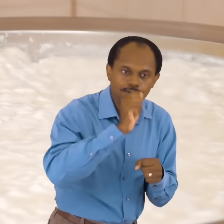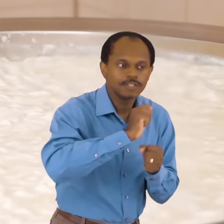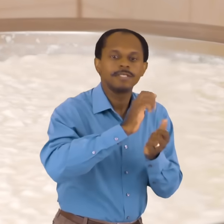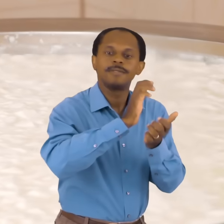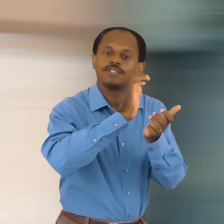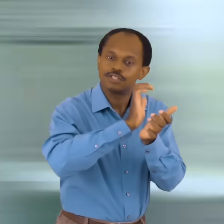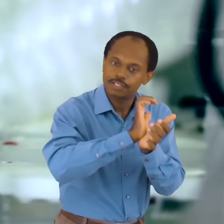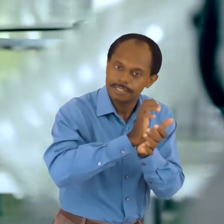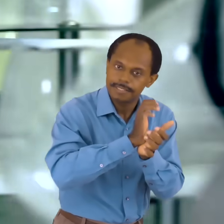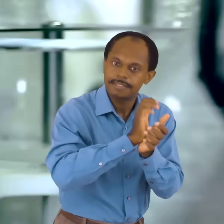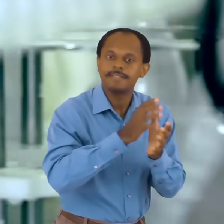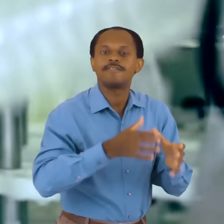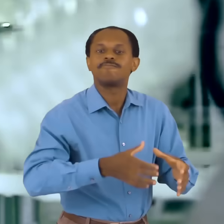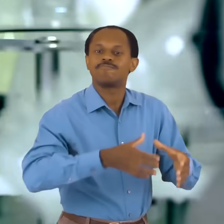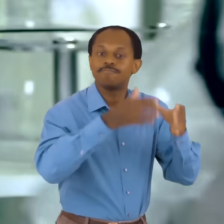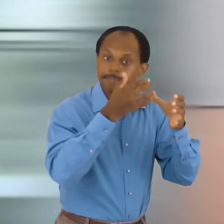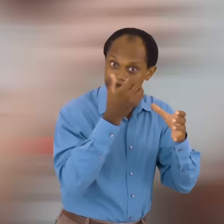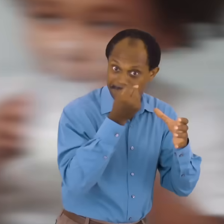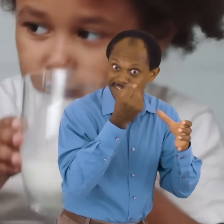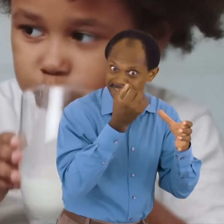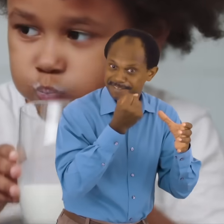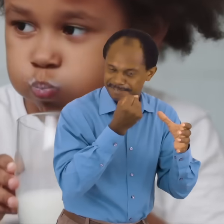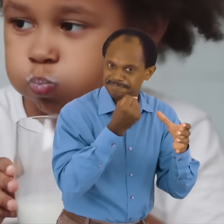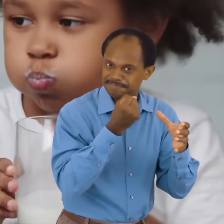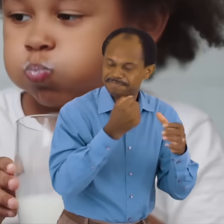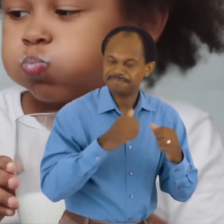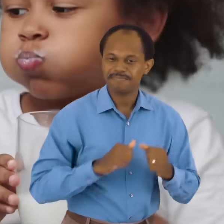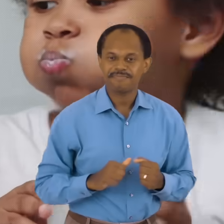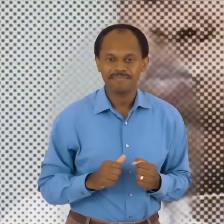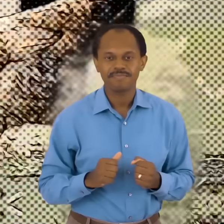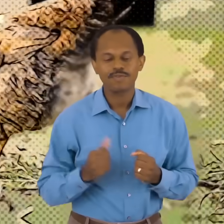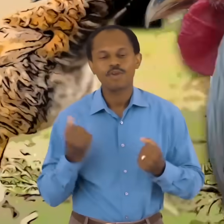and cartons of milk